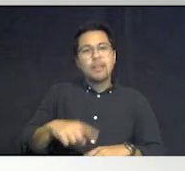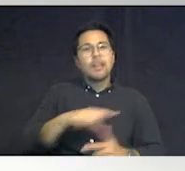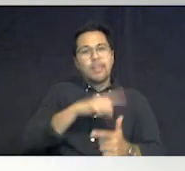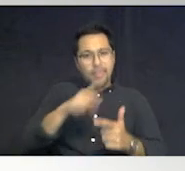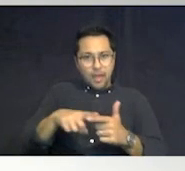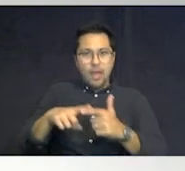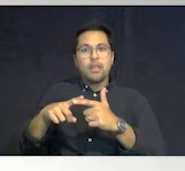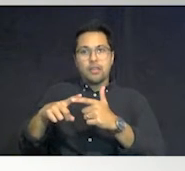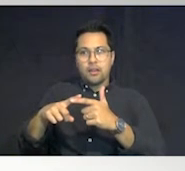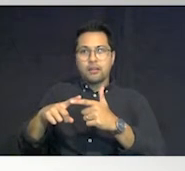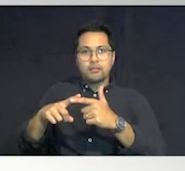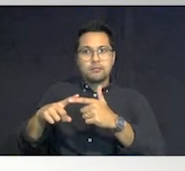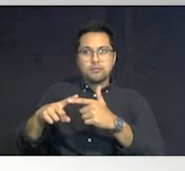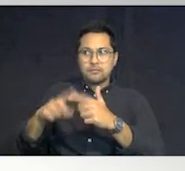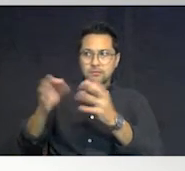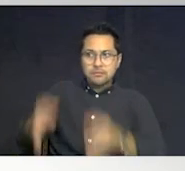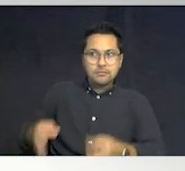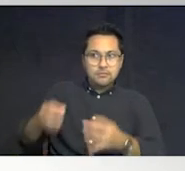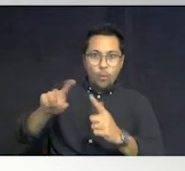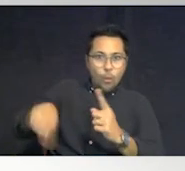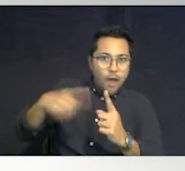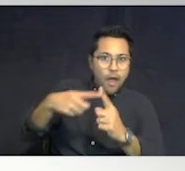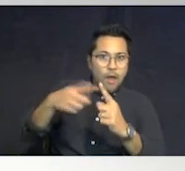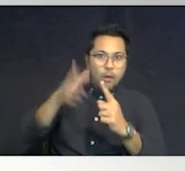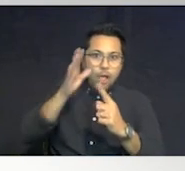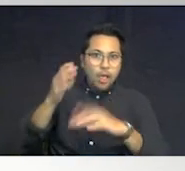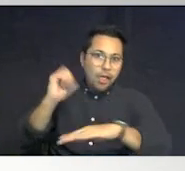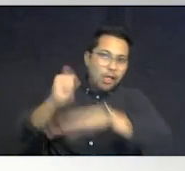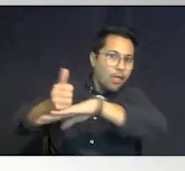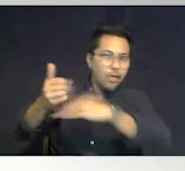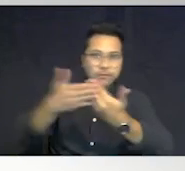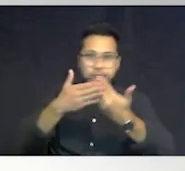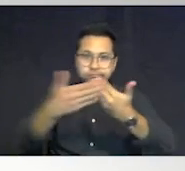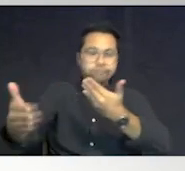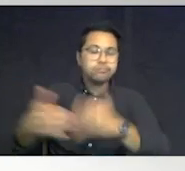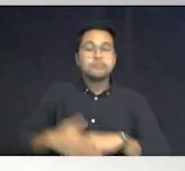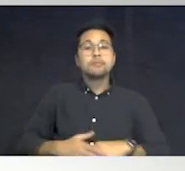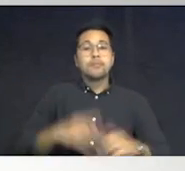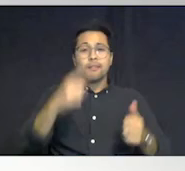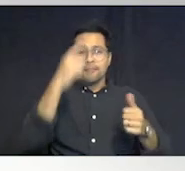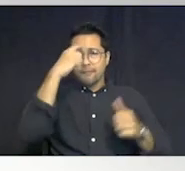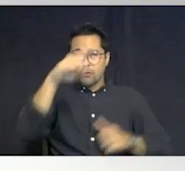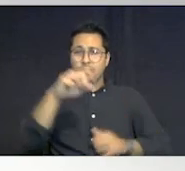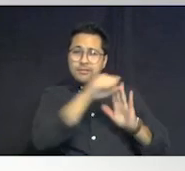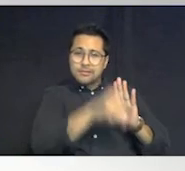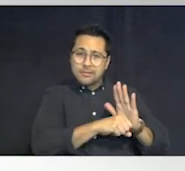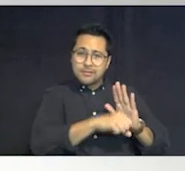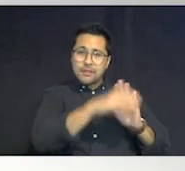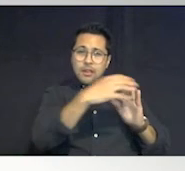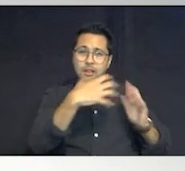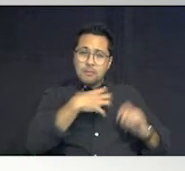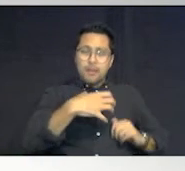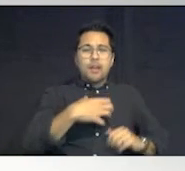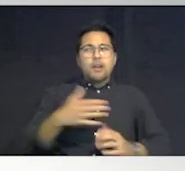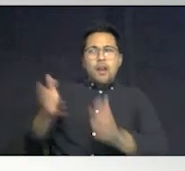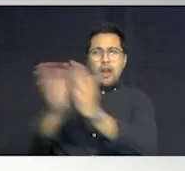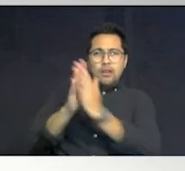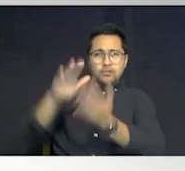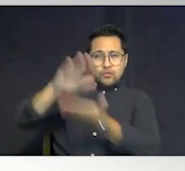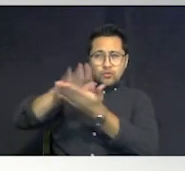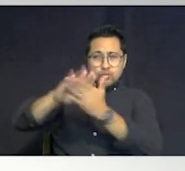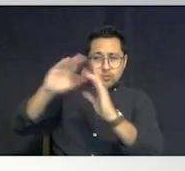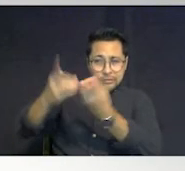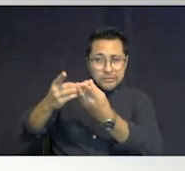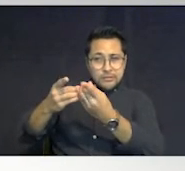agreement gets implemented. For state complaints, we ask our school districts to resolve the matter as soon as possible if there